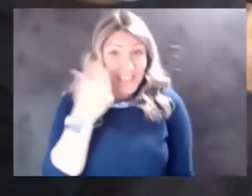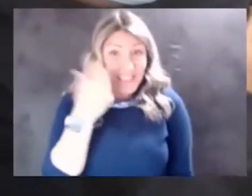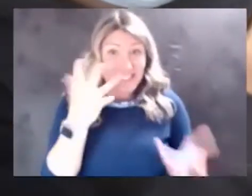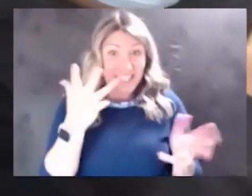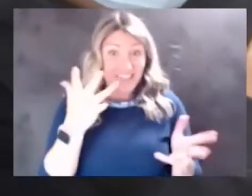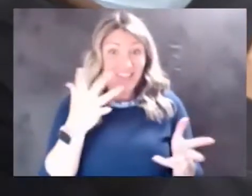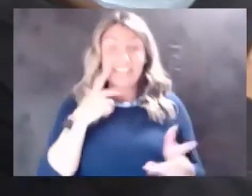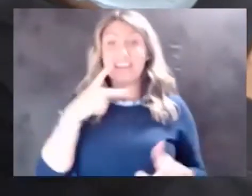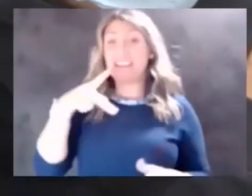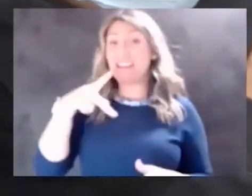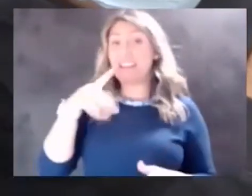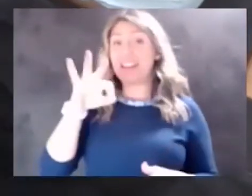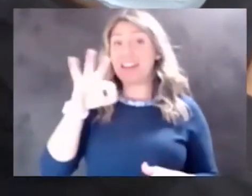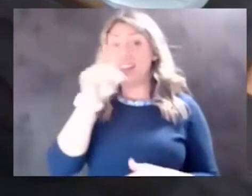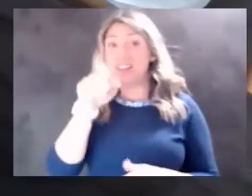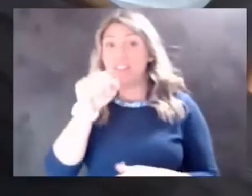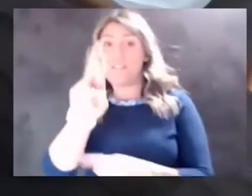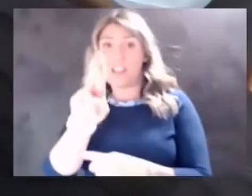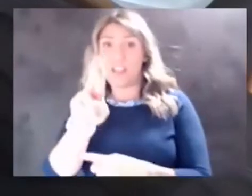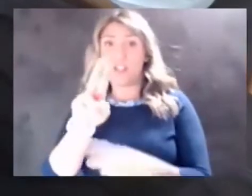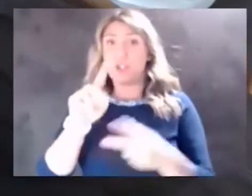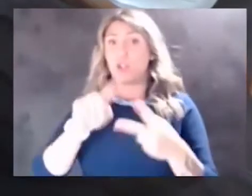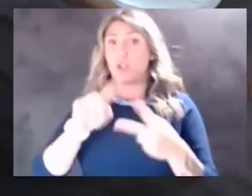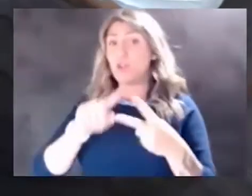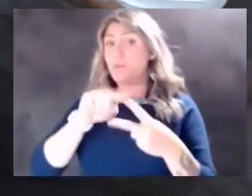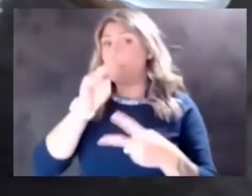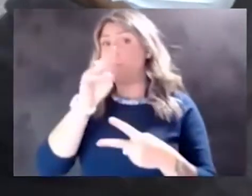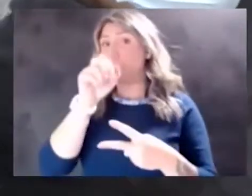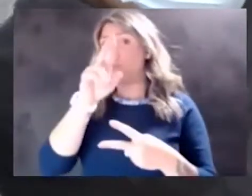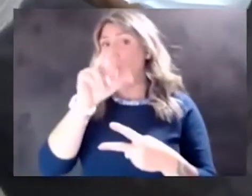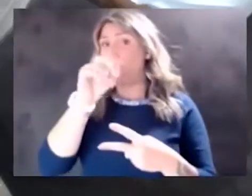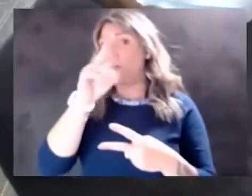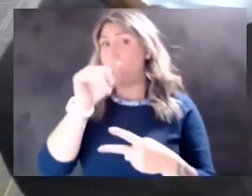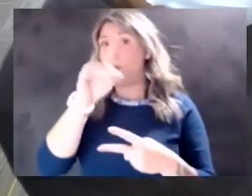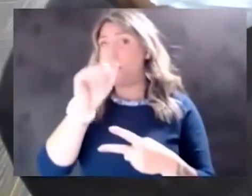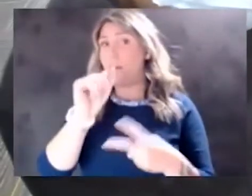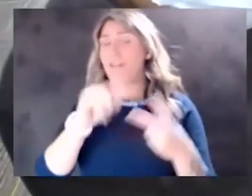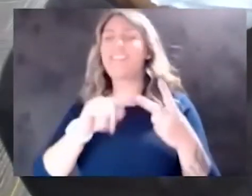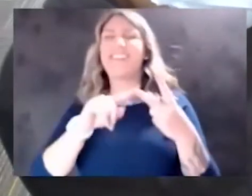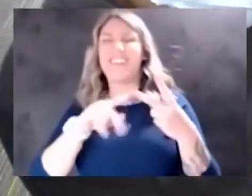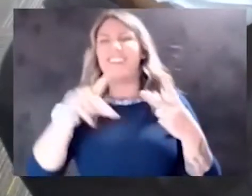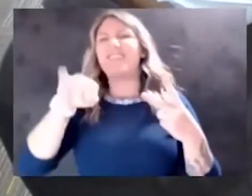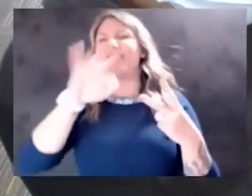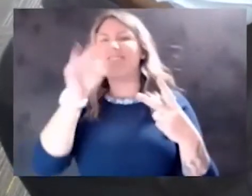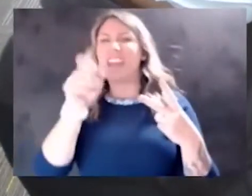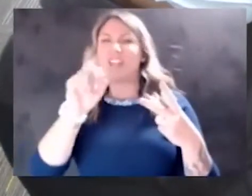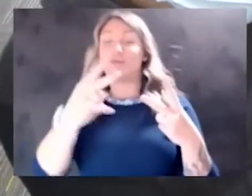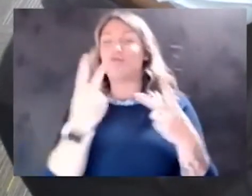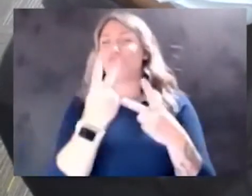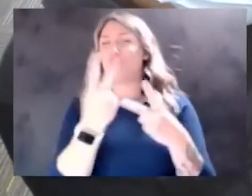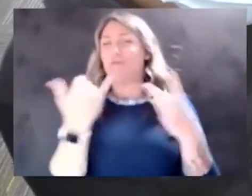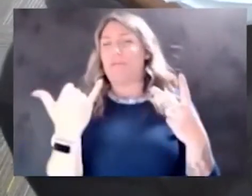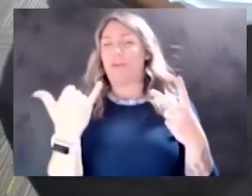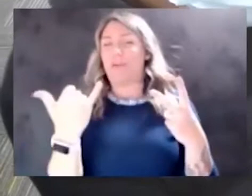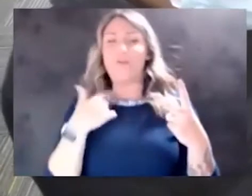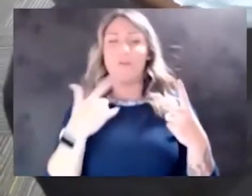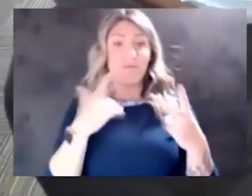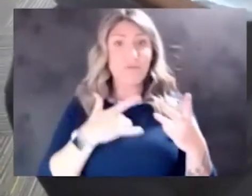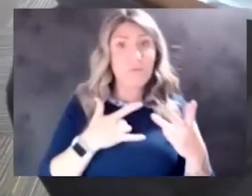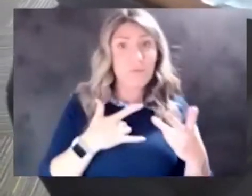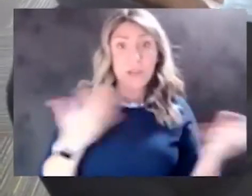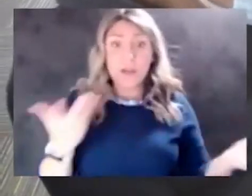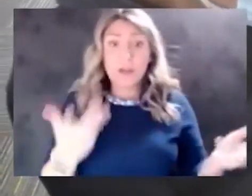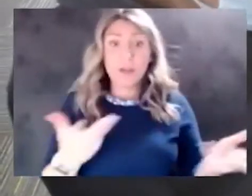Moderna? Pfizer. Okay, man, we got 2 Pfizers so far. And how have you been feeling? I've been feeling